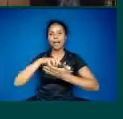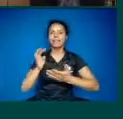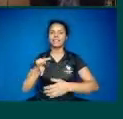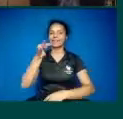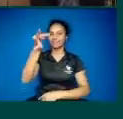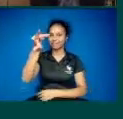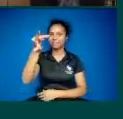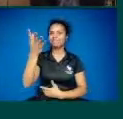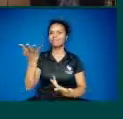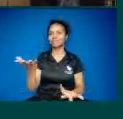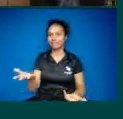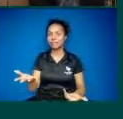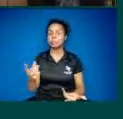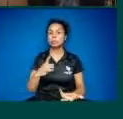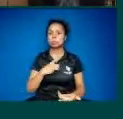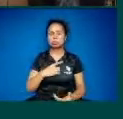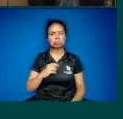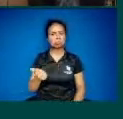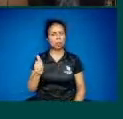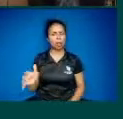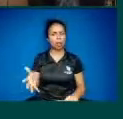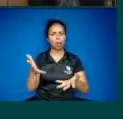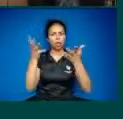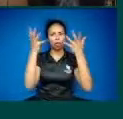with the possibility to